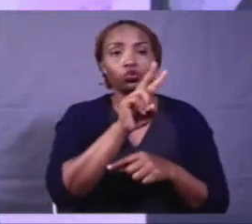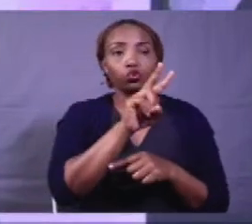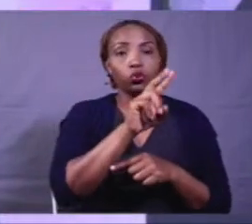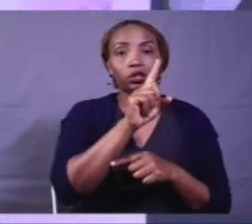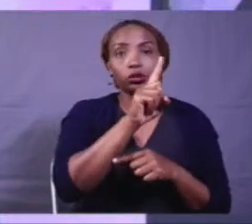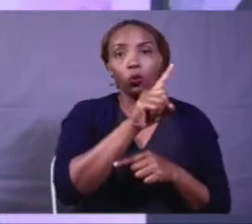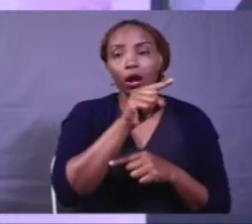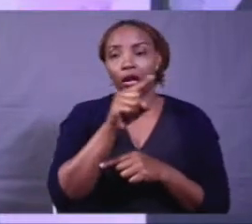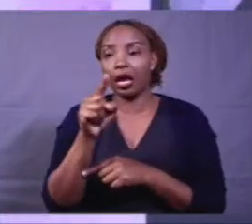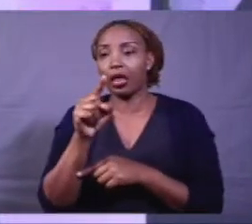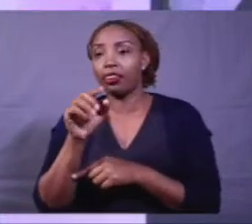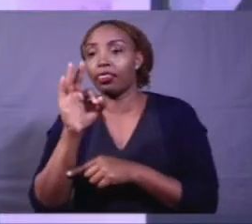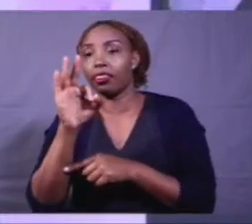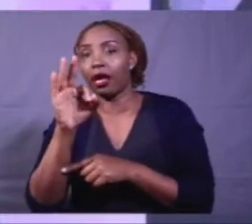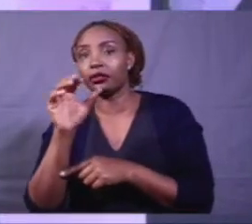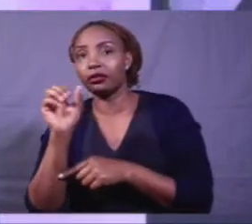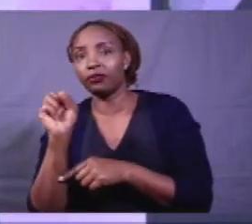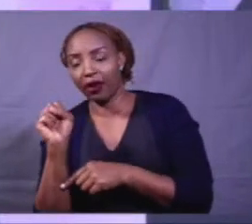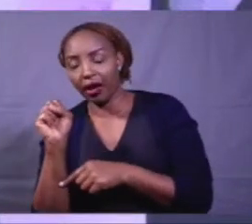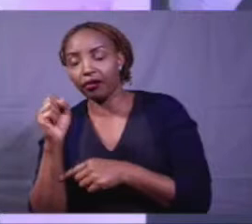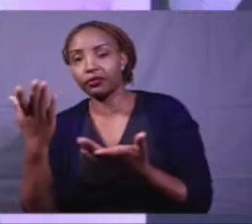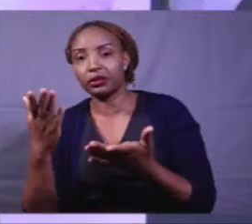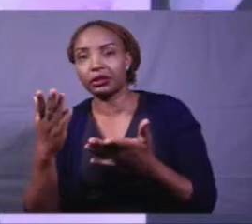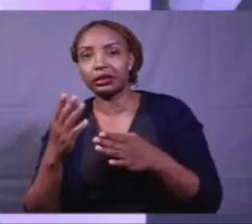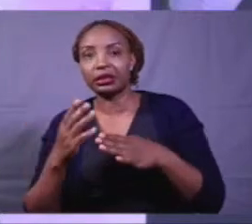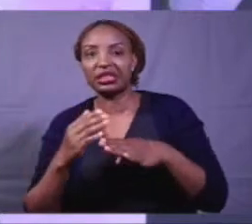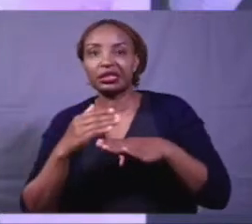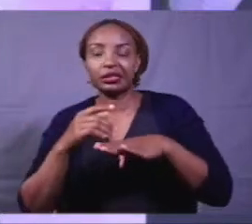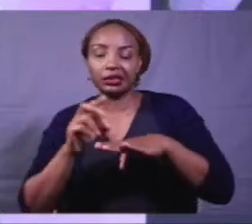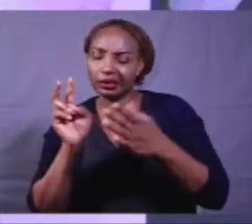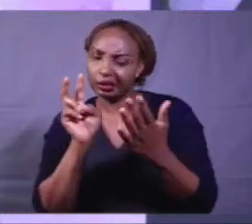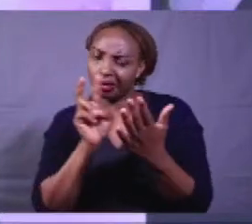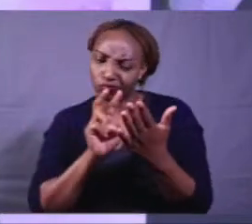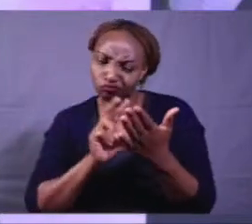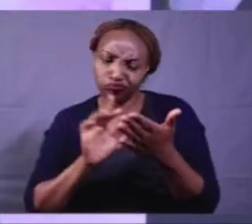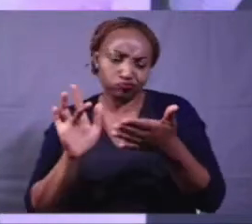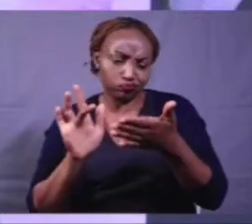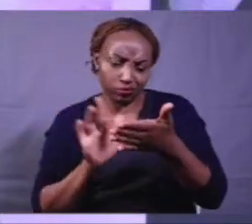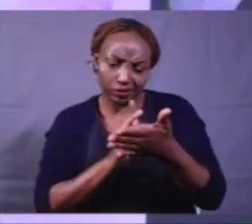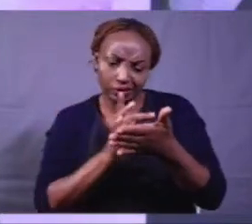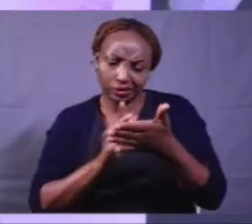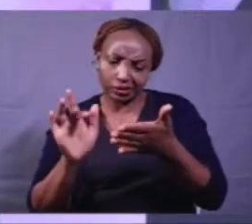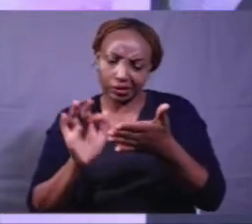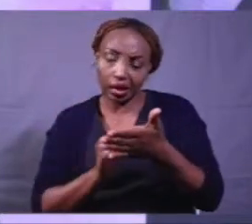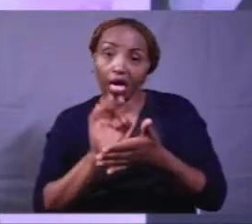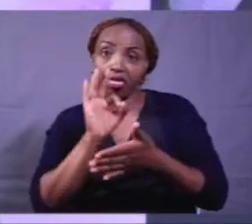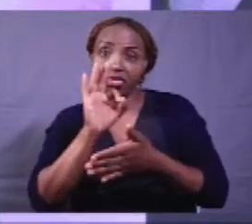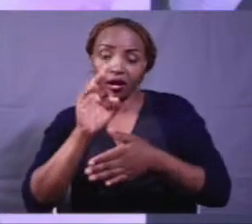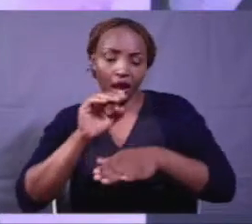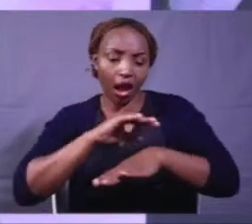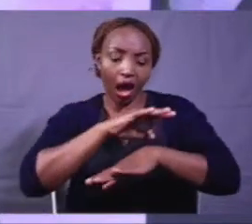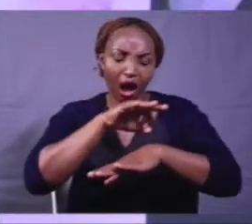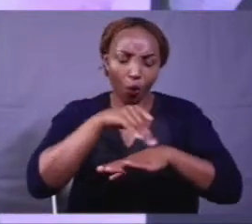spend at least 3 hours of their day on social media. Then there is a